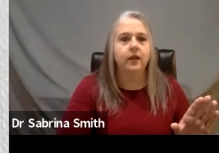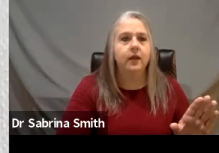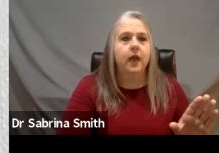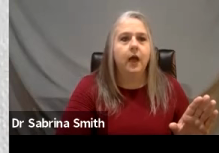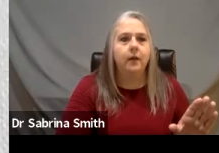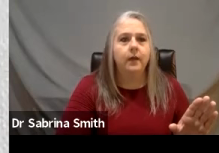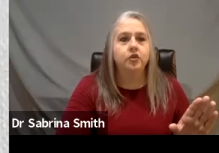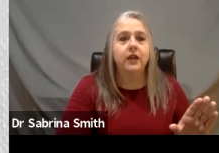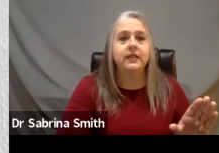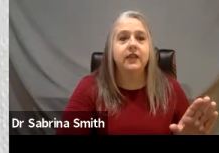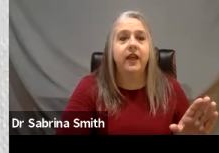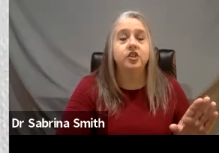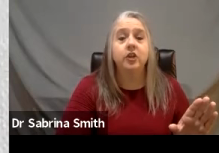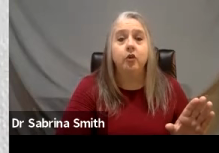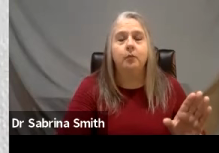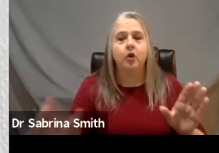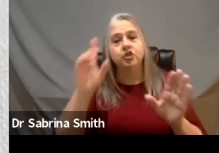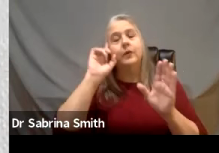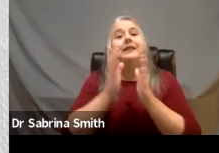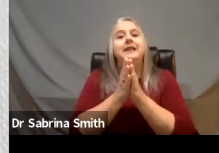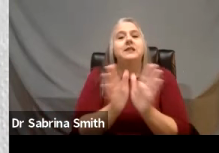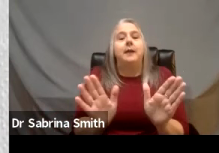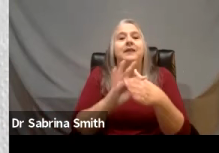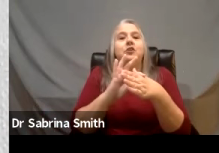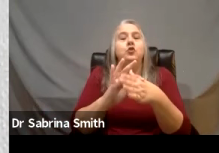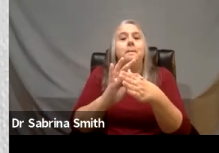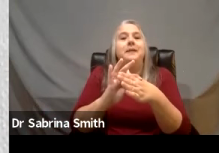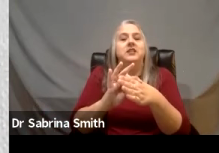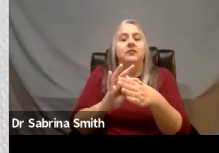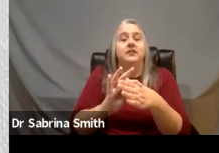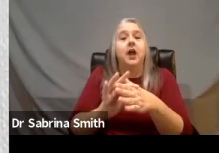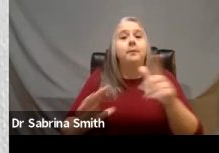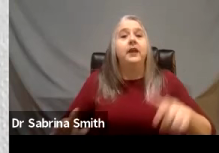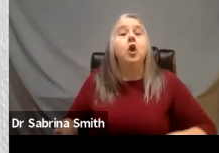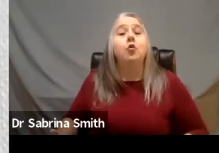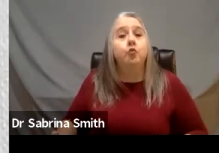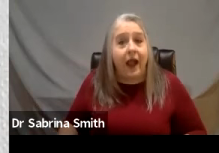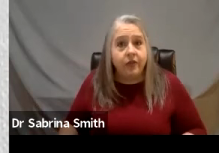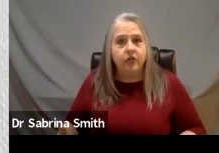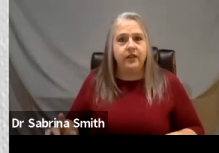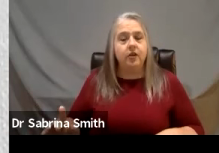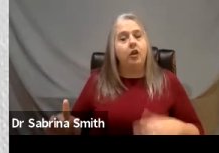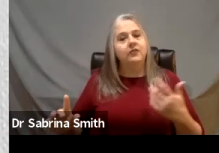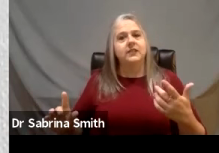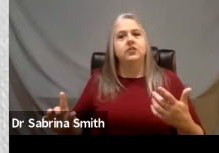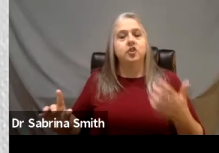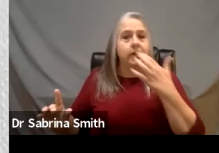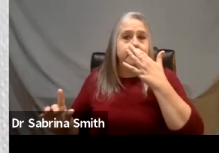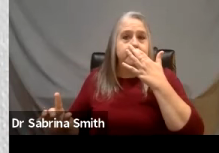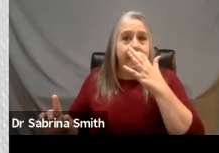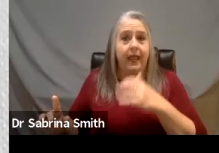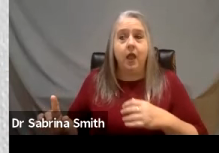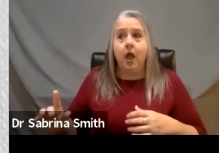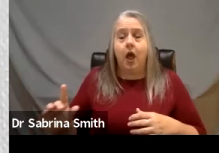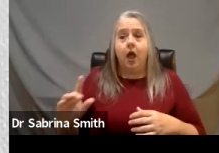muting. I'm trying to get that general approach so at least I'm giving you the meat of this topic rather than all of a sudden starting